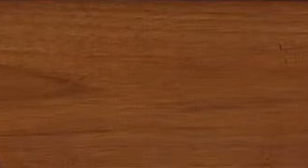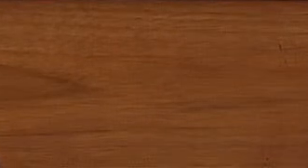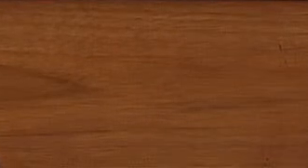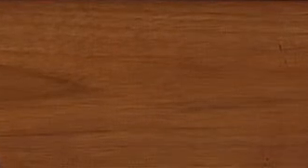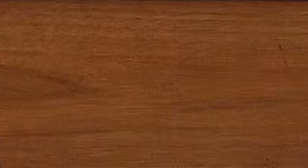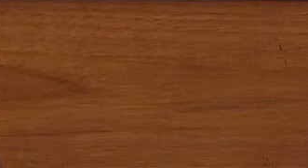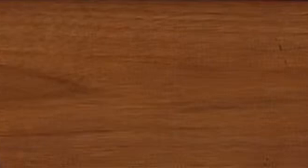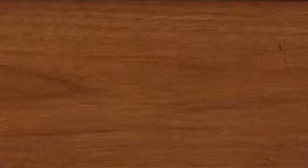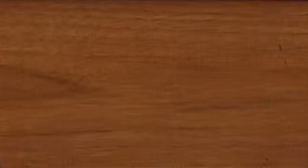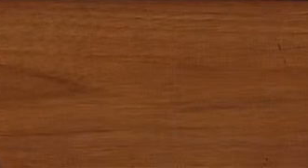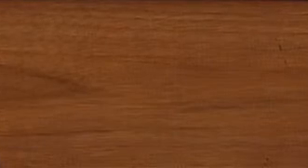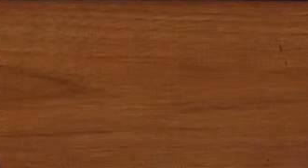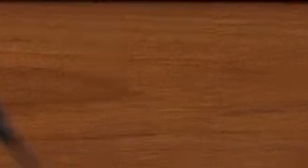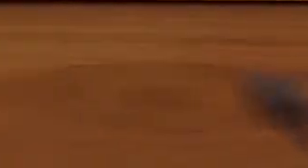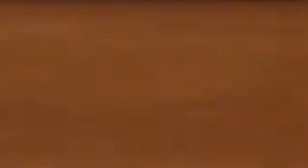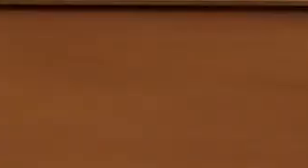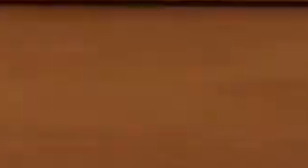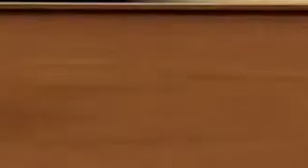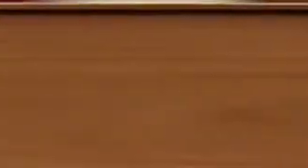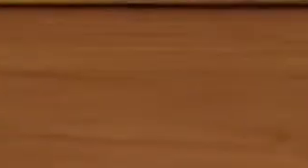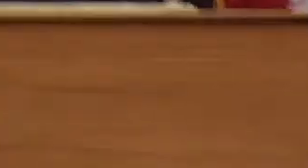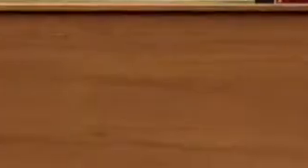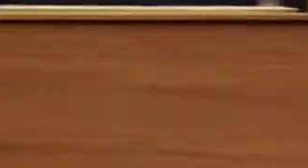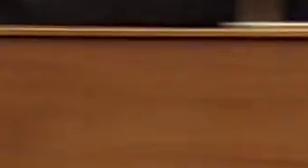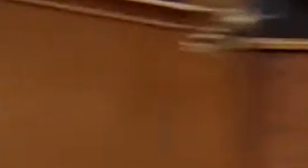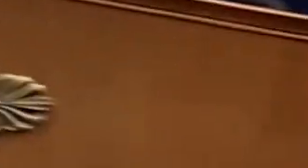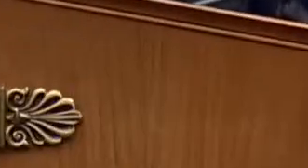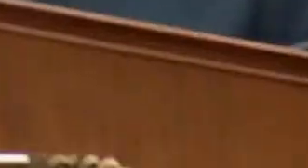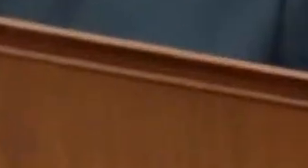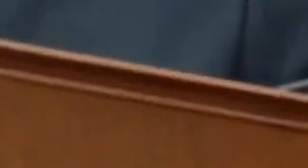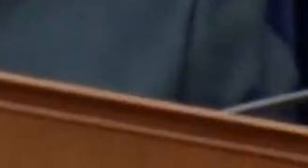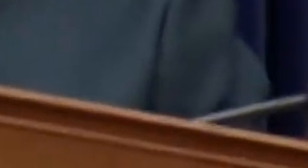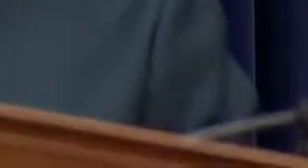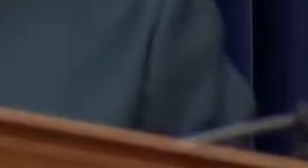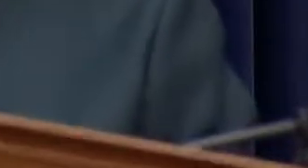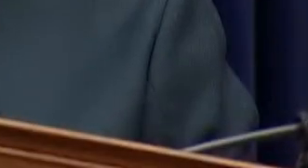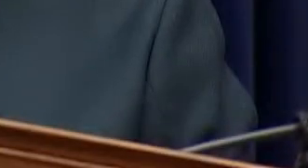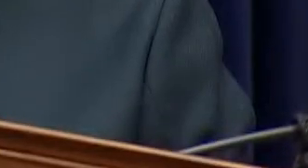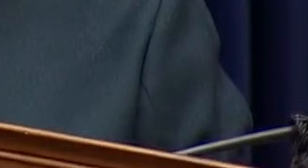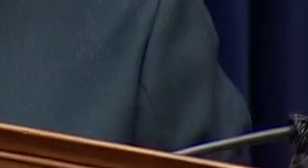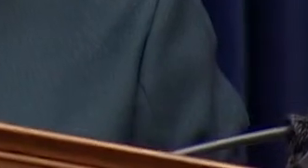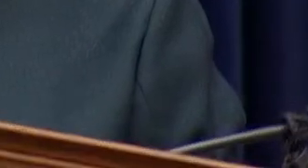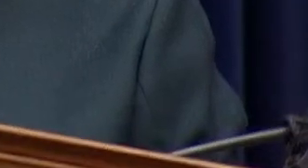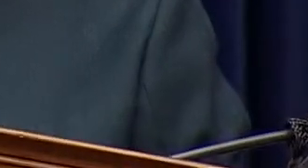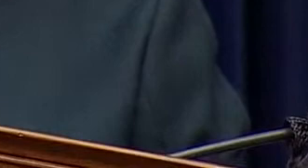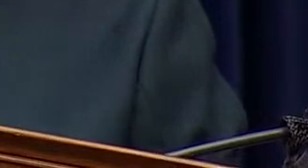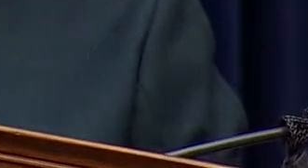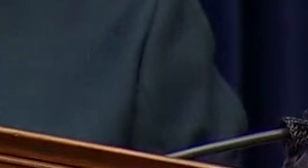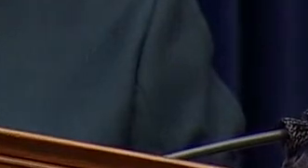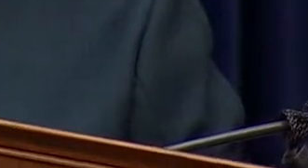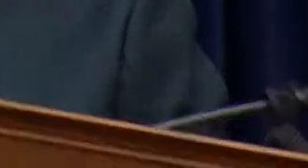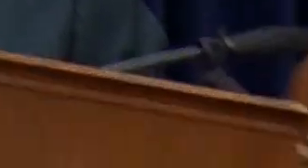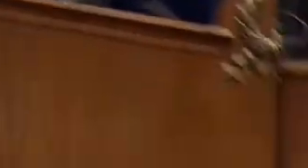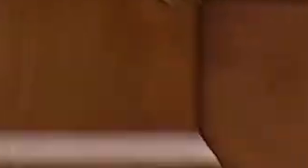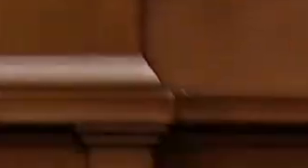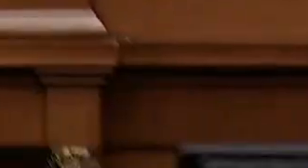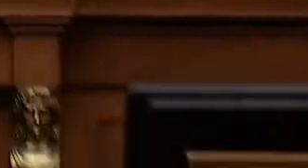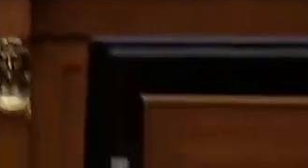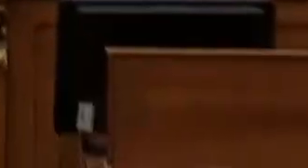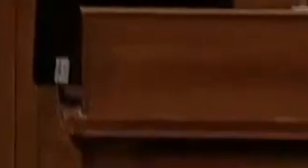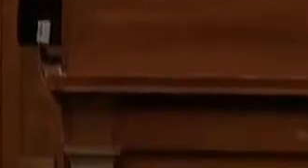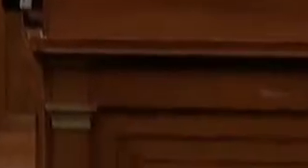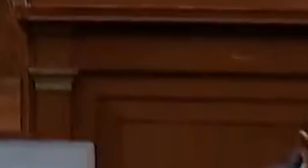each year. DC wants to continue to receive their special benefits for schools, for colleges,